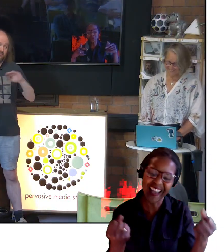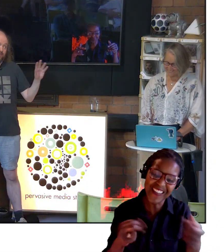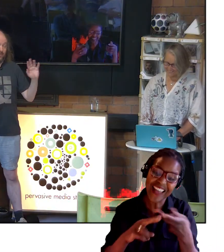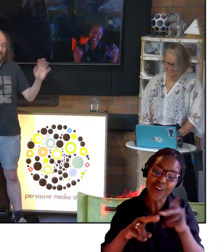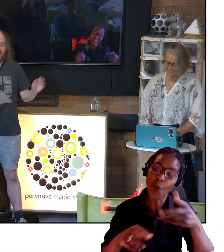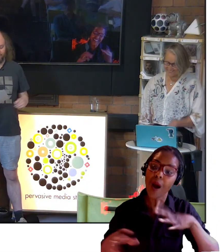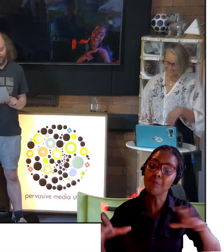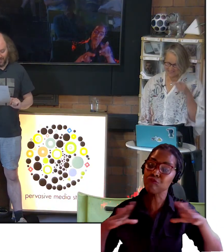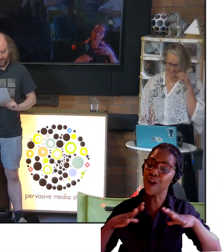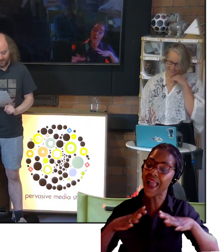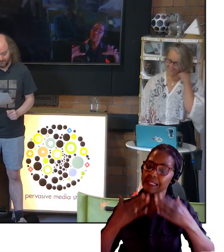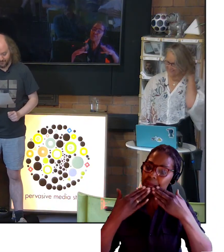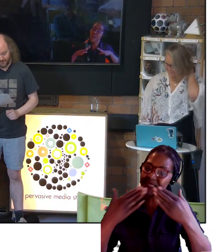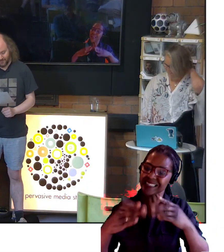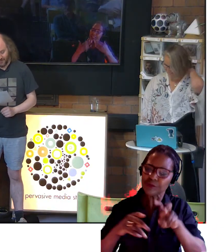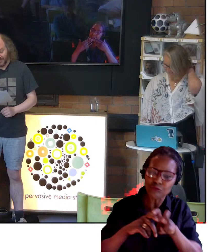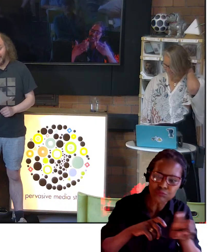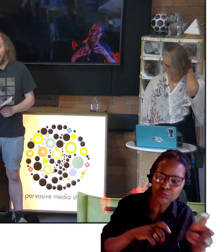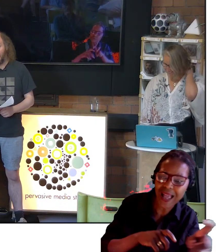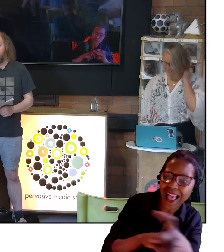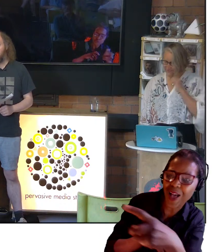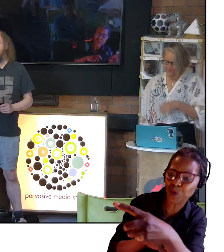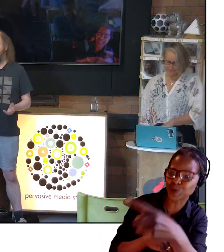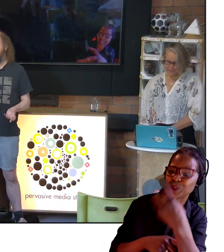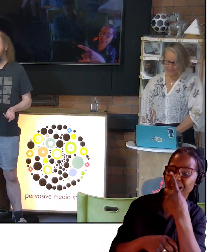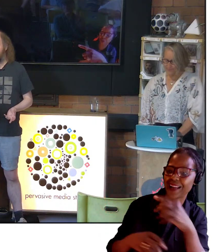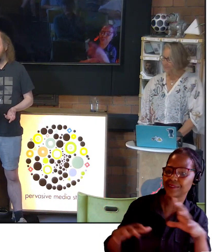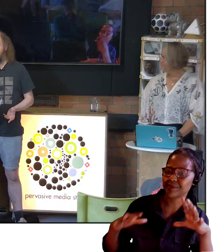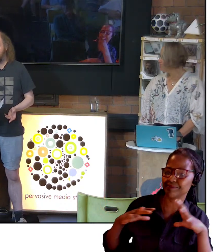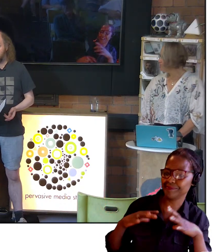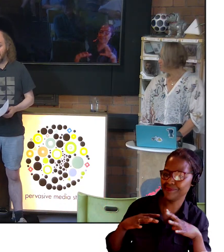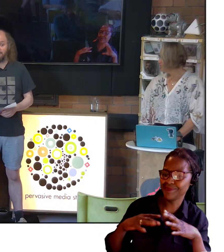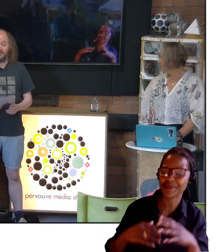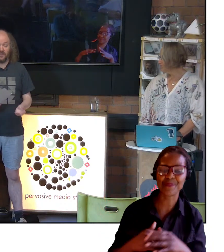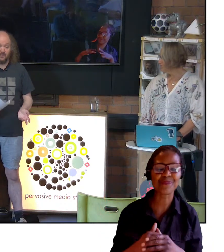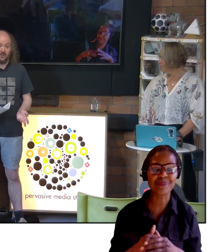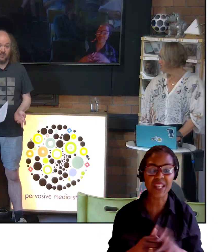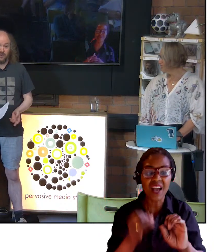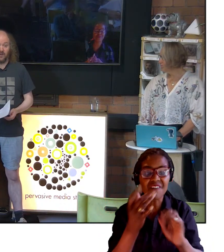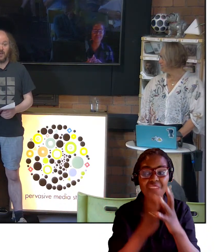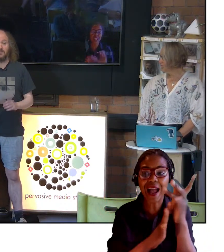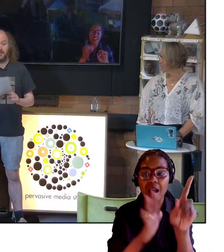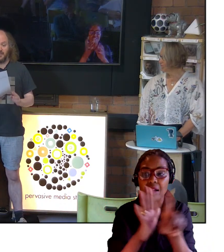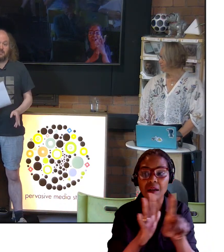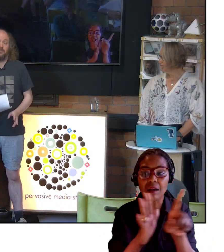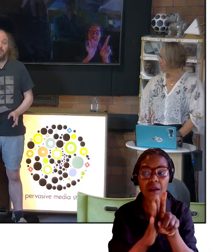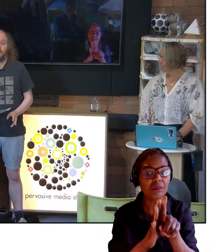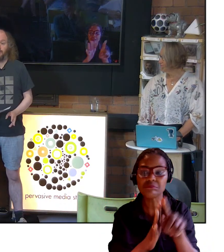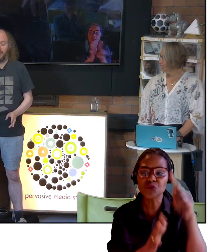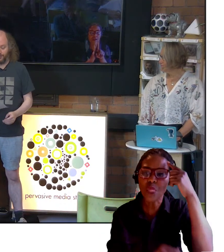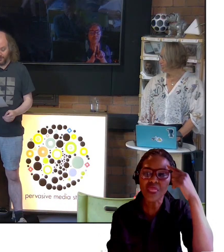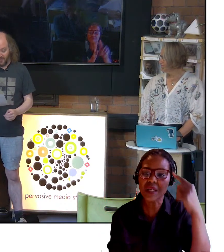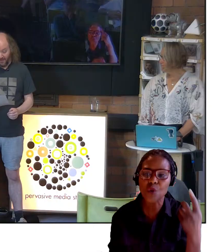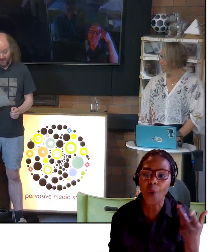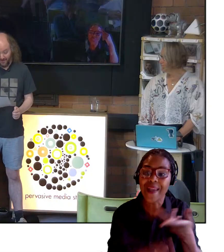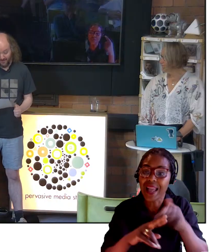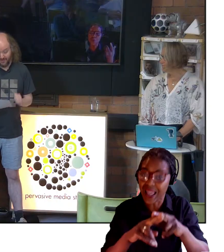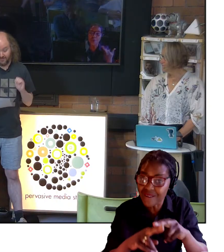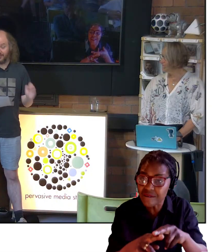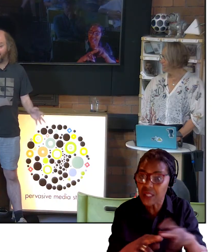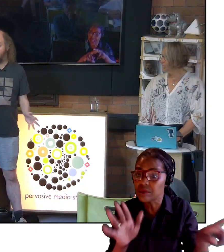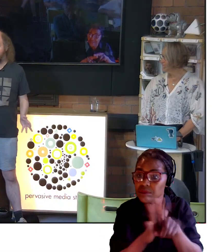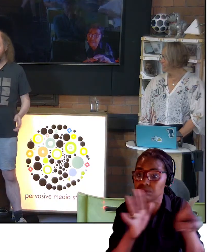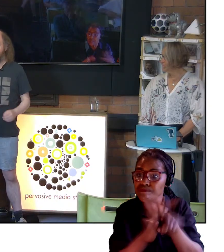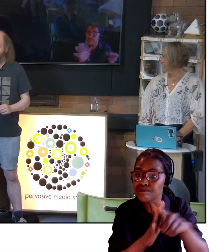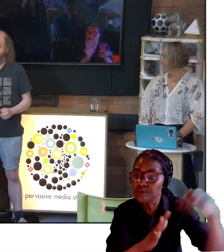just pop in there. That's fine. We're not expecting a fire drill today. If you hear a fire alarm, it's probably real.